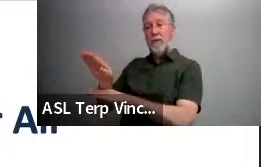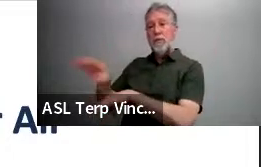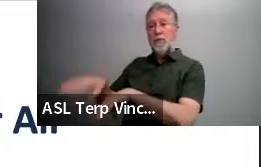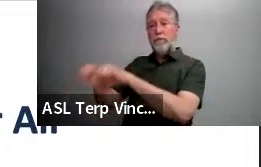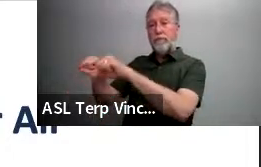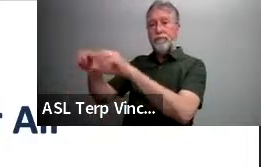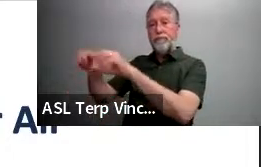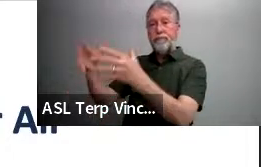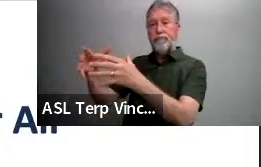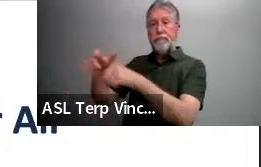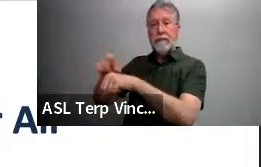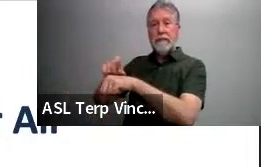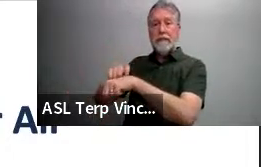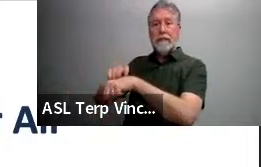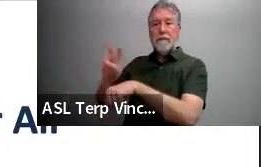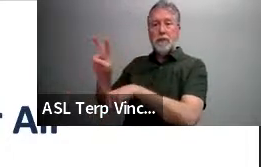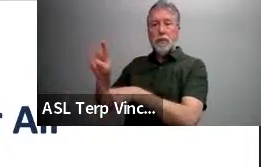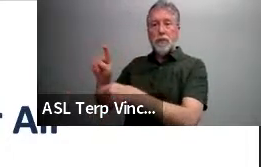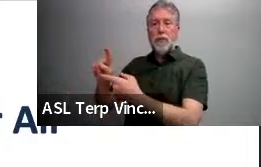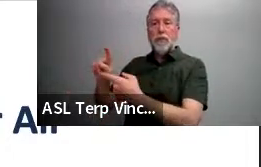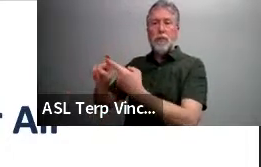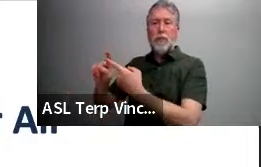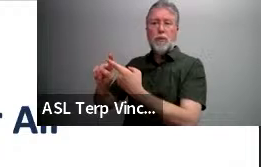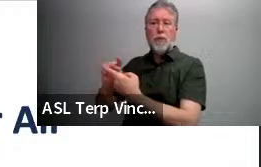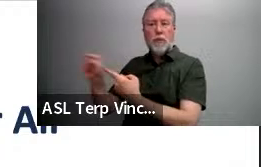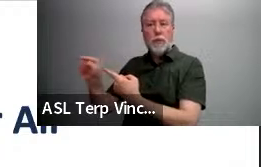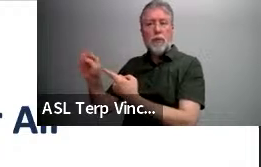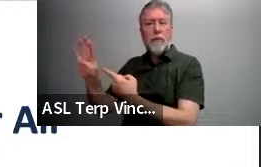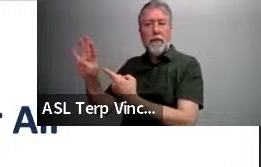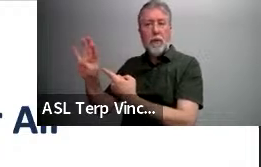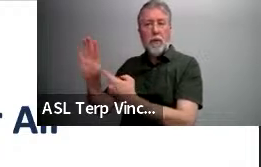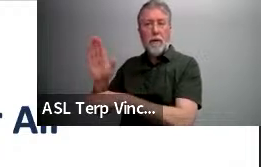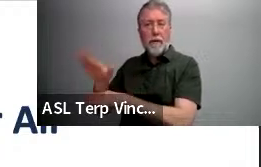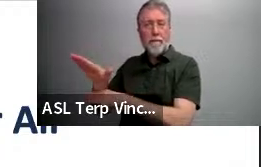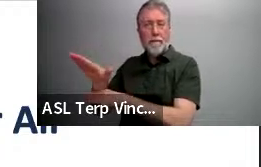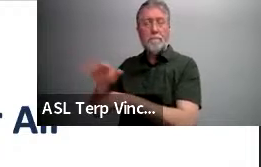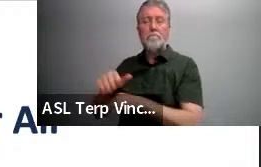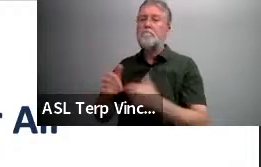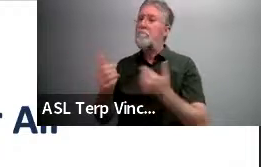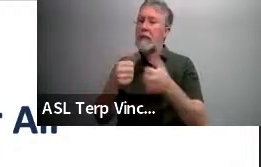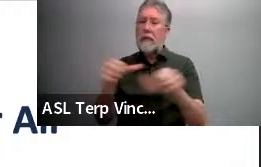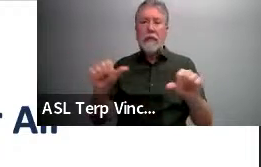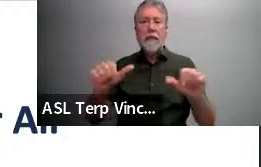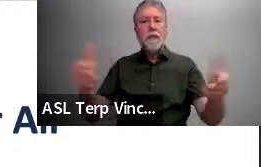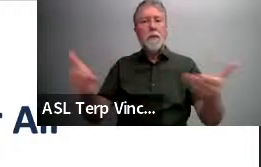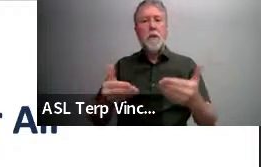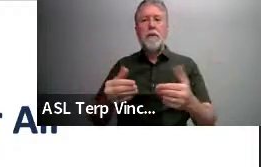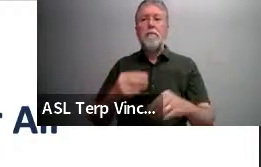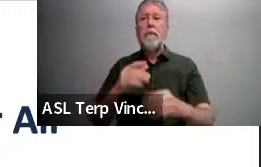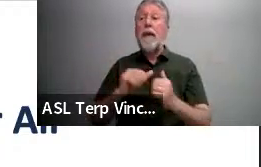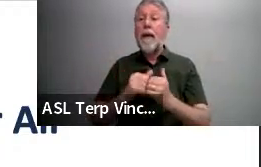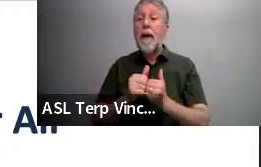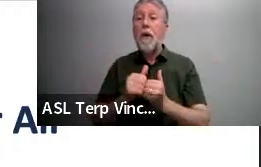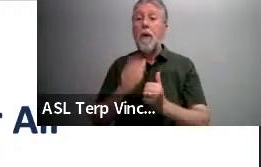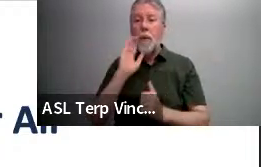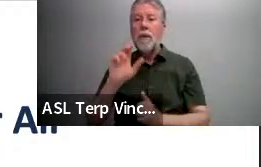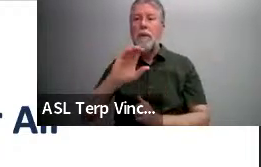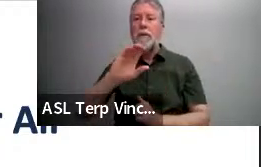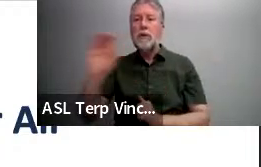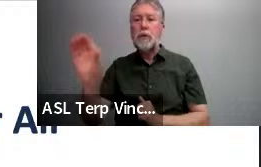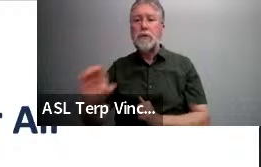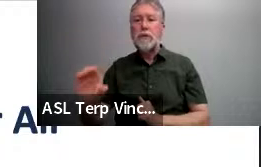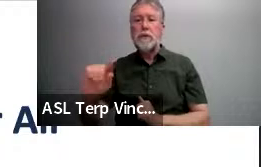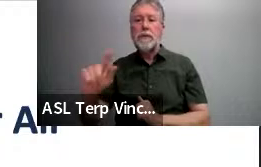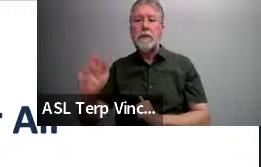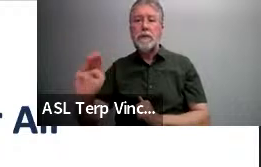p.m. Anyone can join the event through the Zoom link, which is posted in the